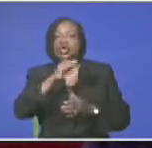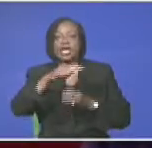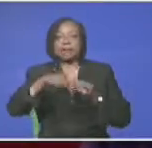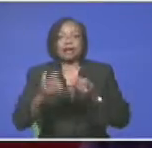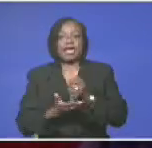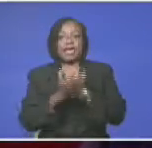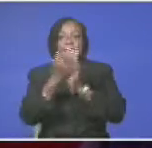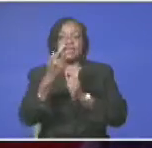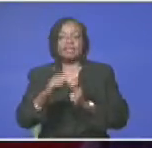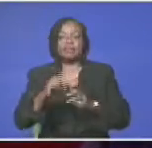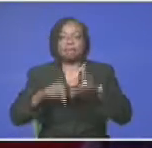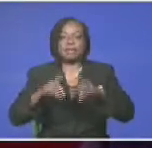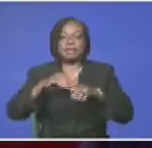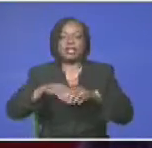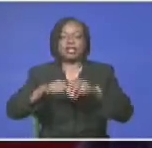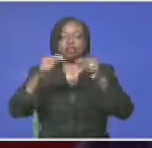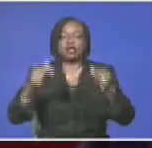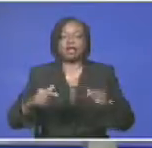Grand Bahama, in my opinion.